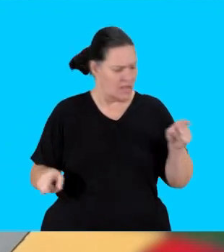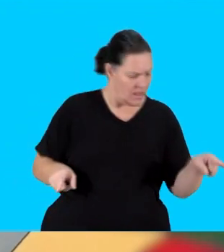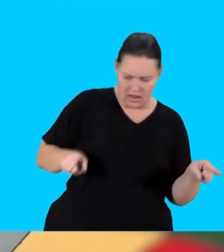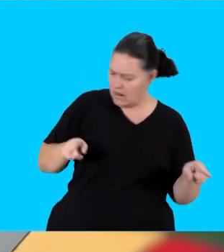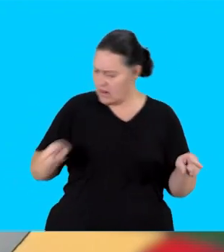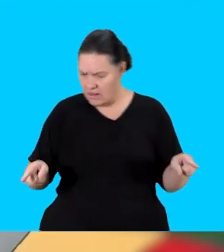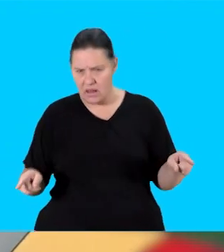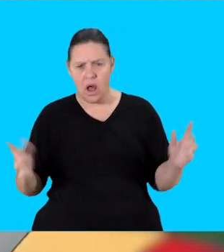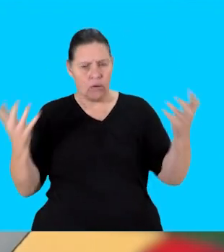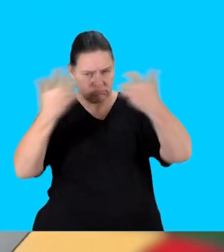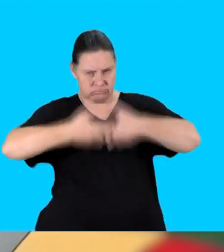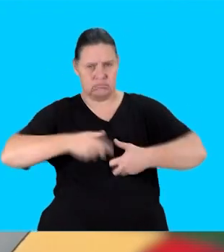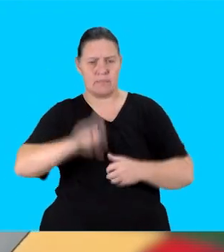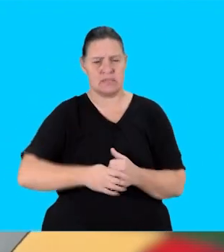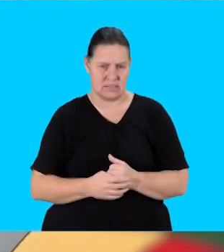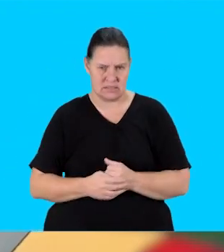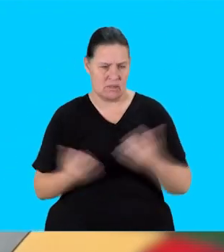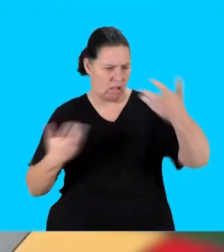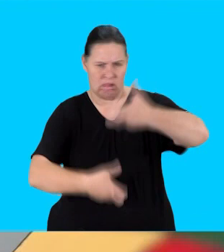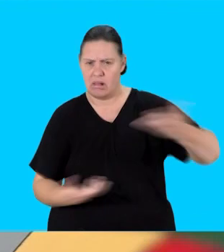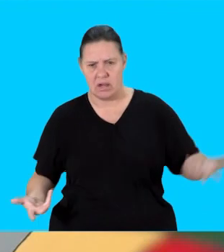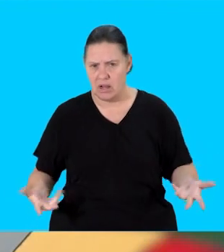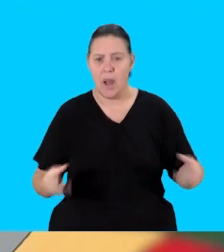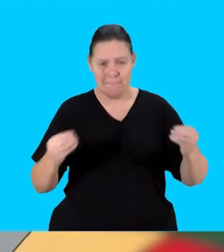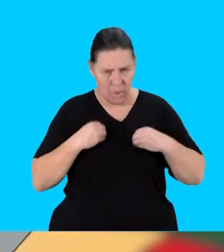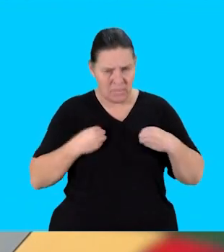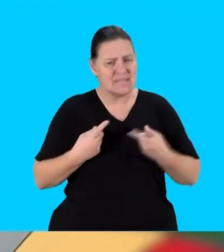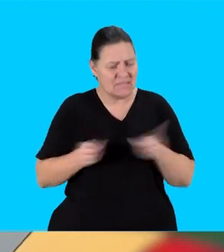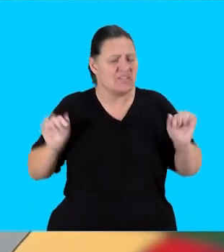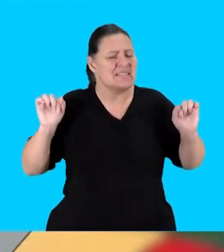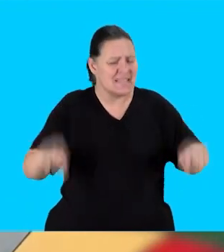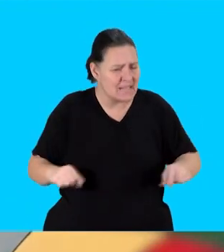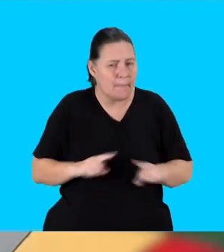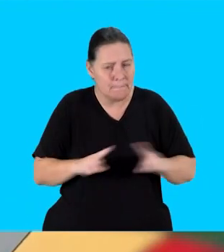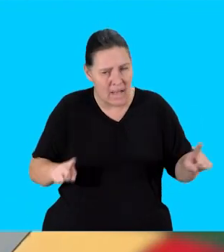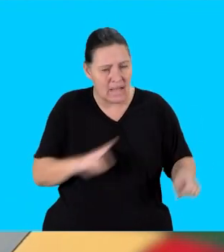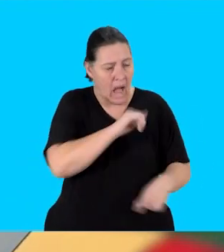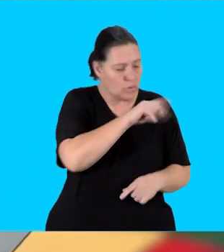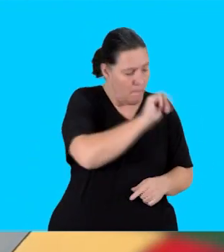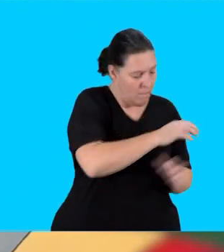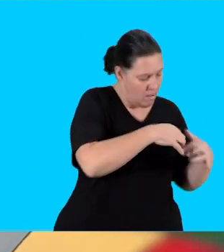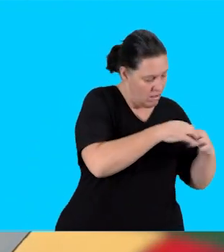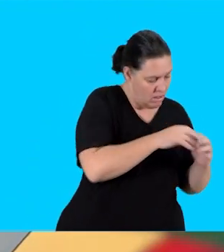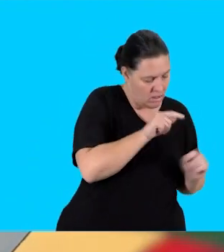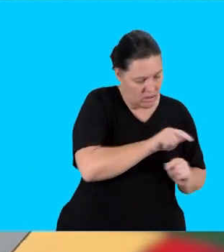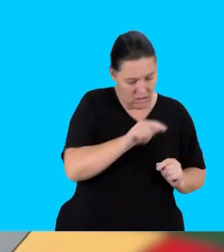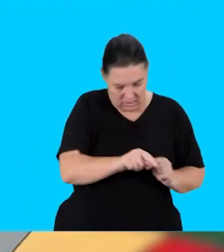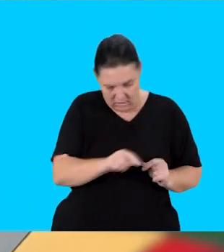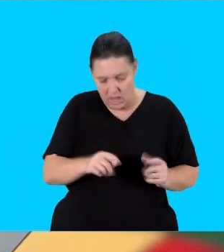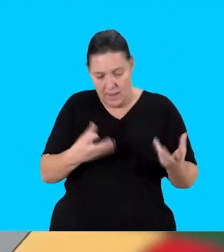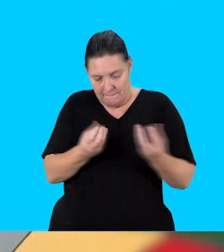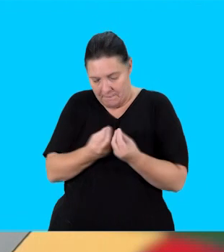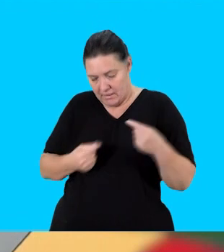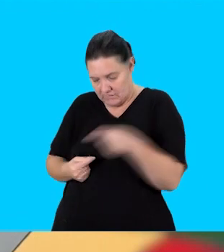correspond with the reactants that we have. Even though the properties are going to be different, but then the atoms that are making up that particular